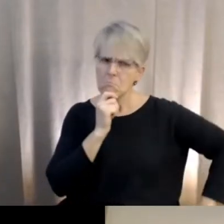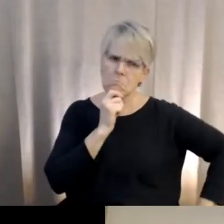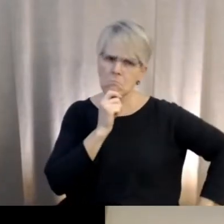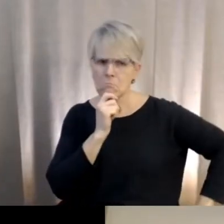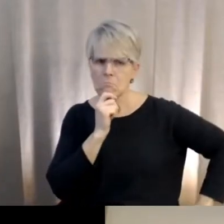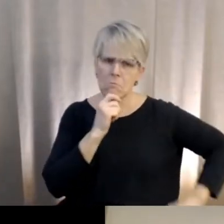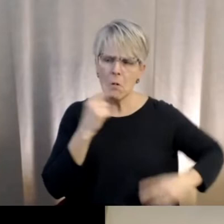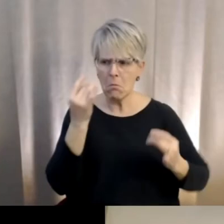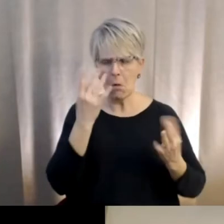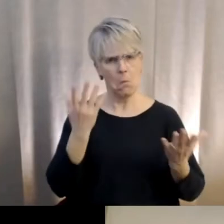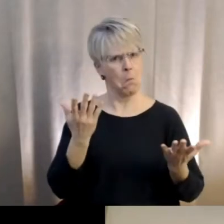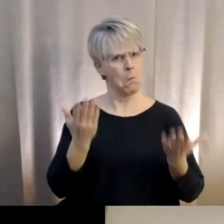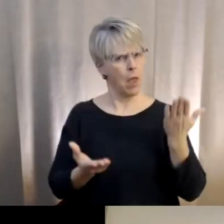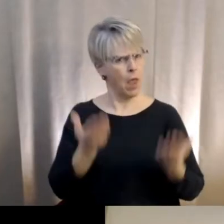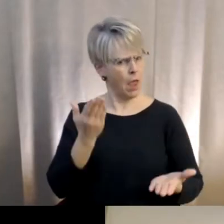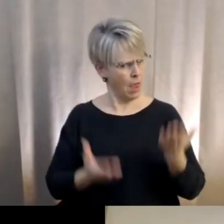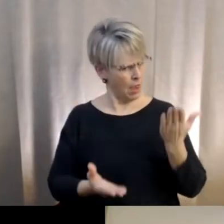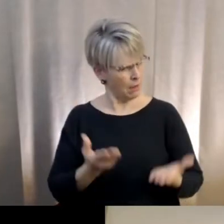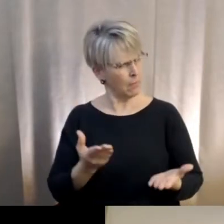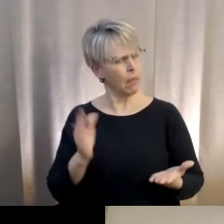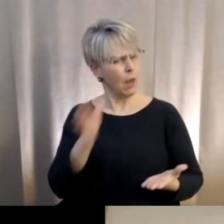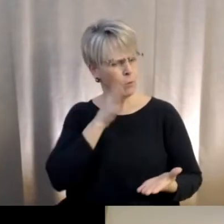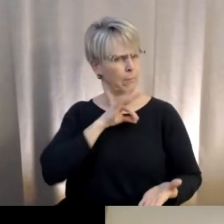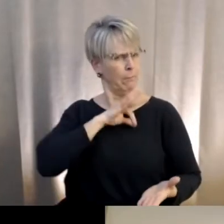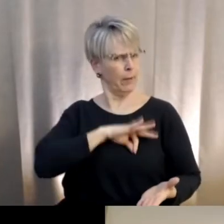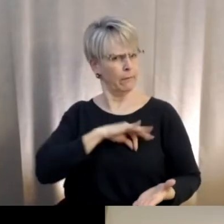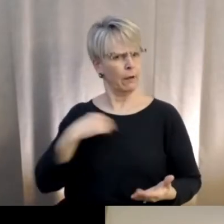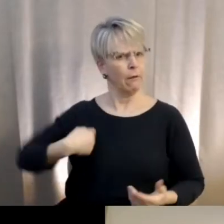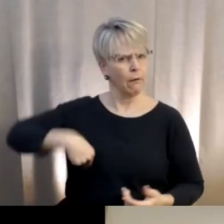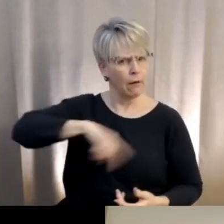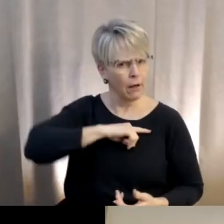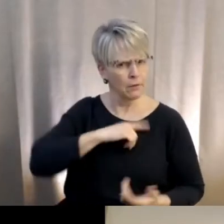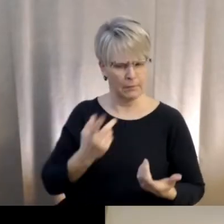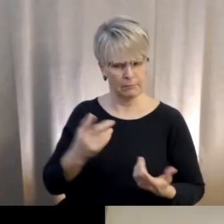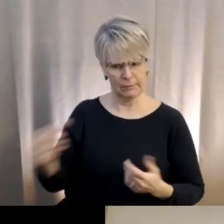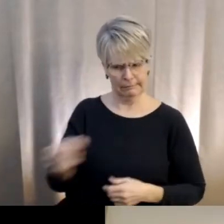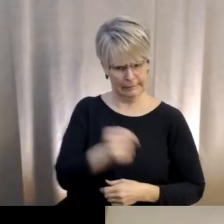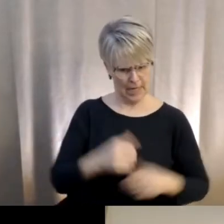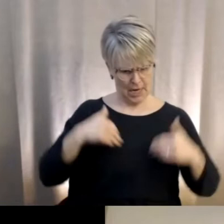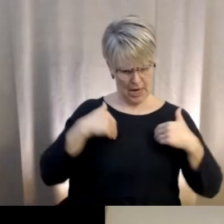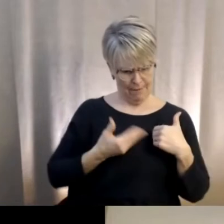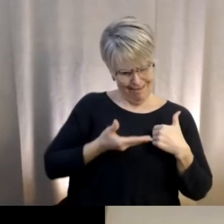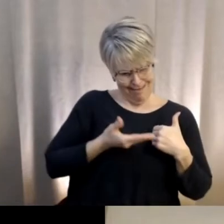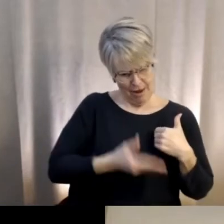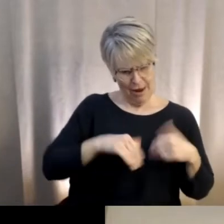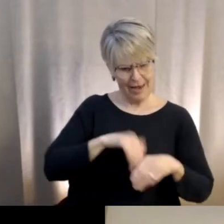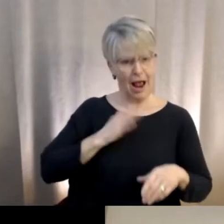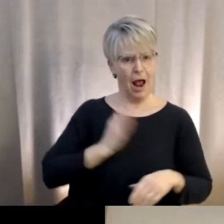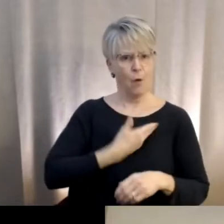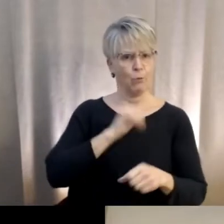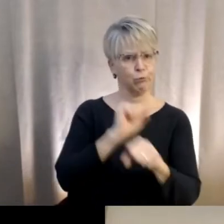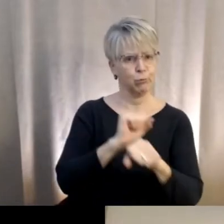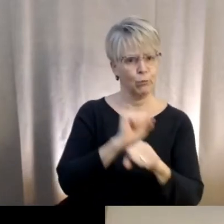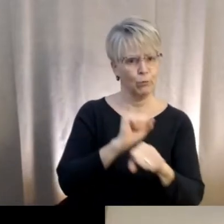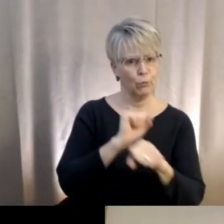certainly when we look at, well, maybe there's some added benefit to having an animal within our organization as a whole that can